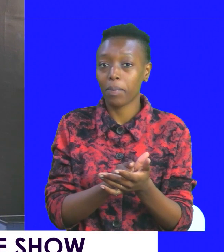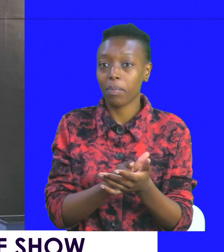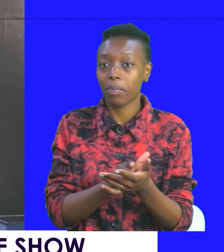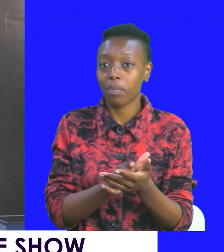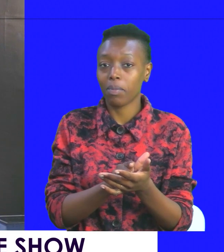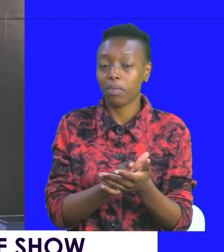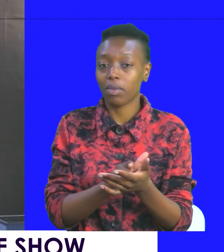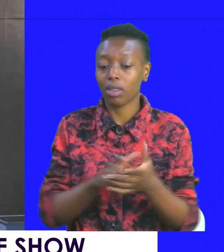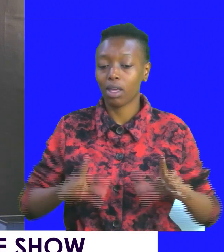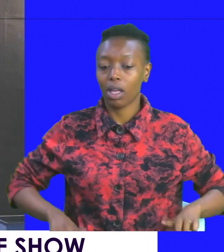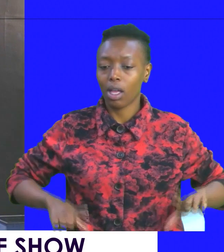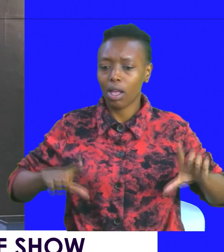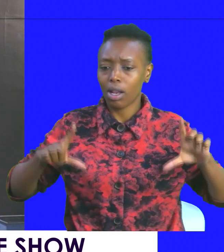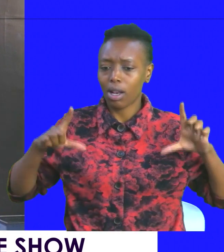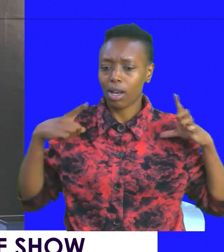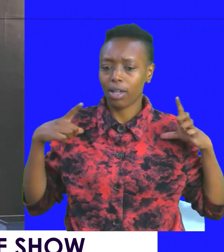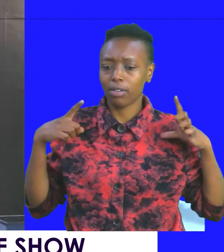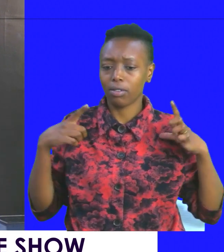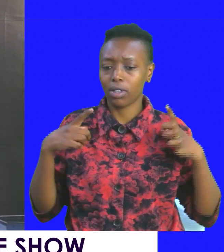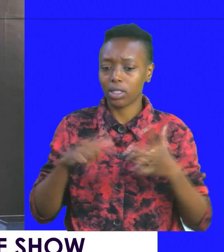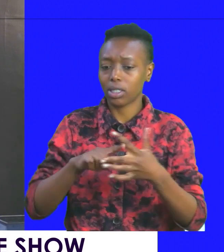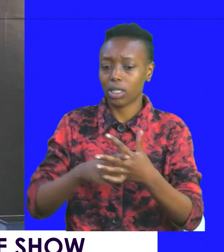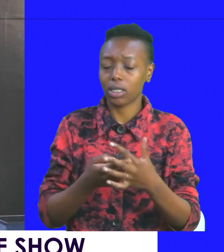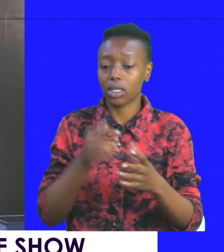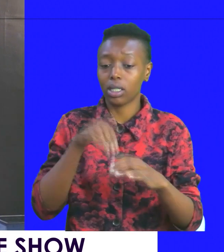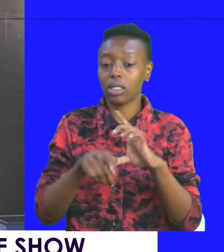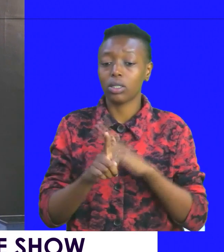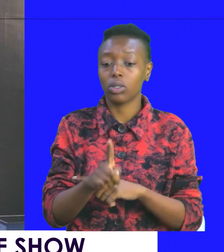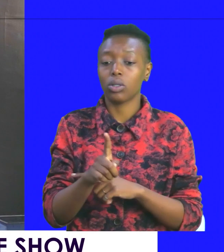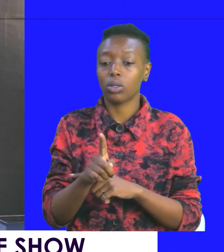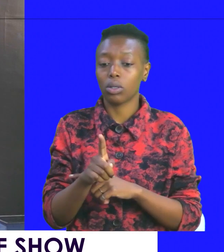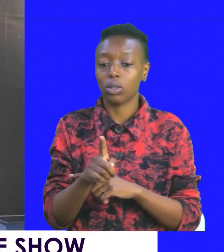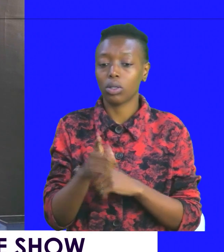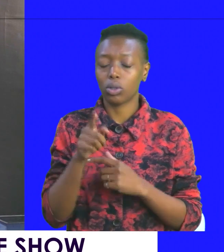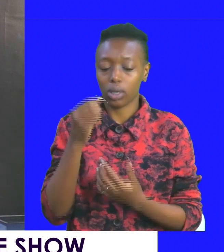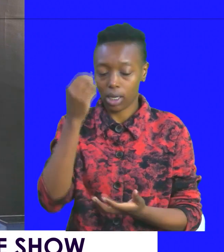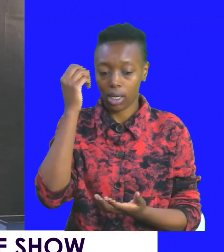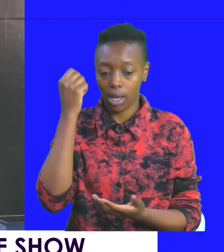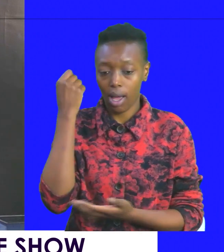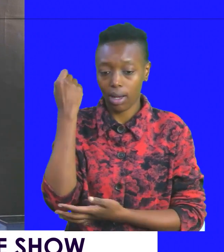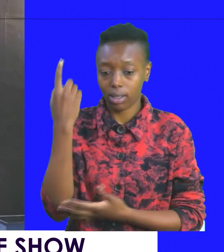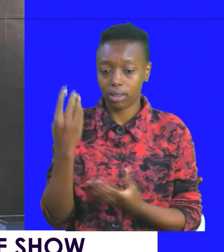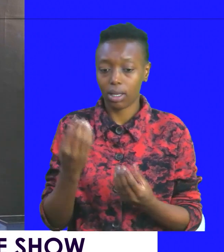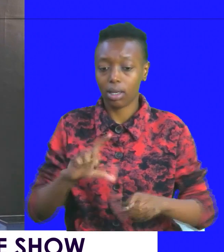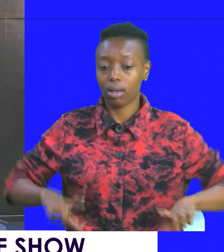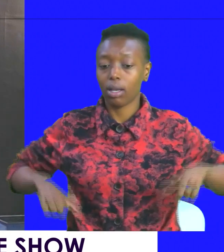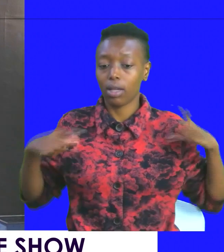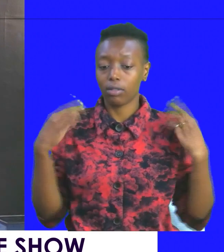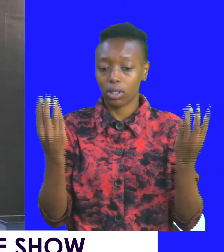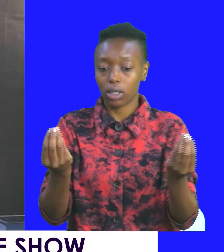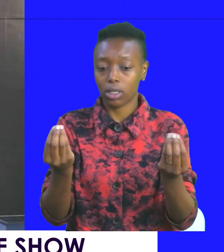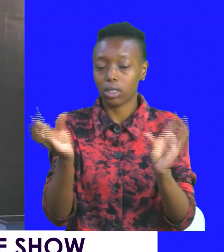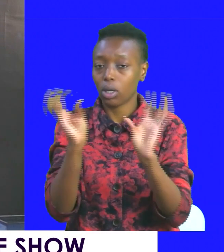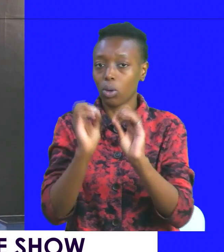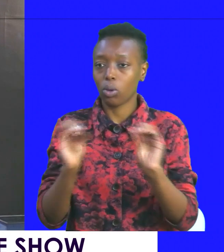easy. For you to be conceived, you need to dig deeper into the science of conception. You